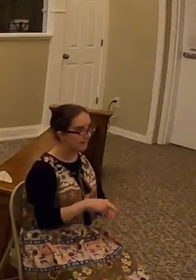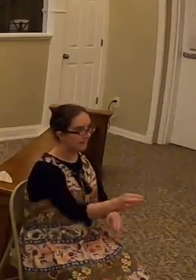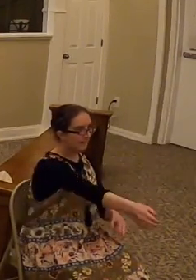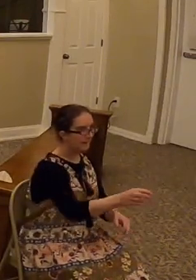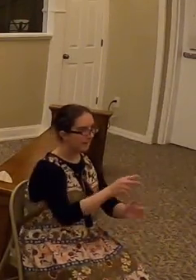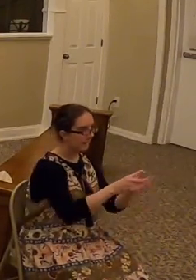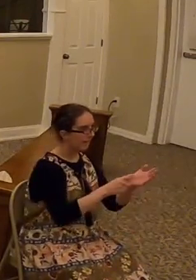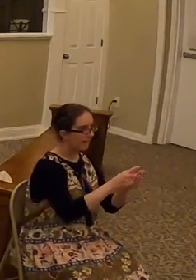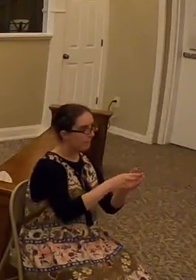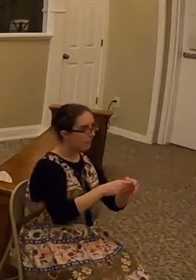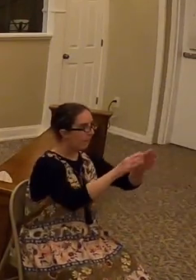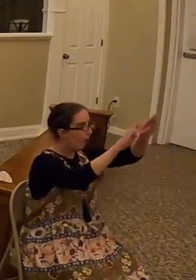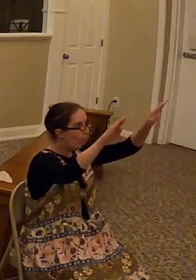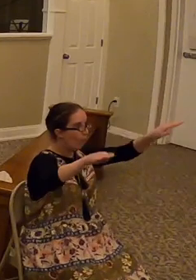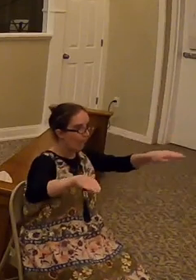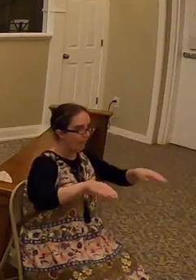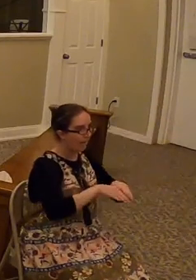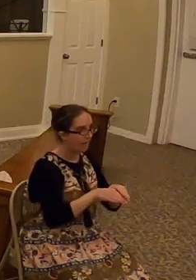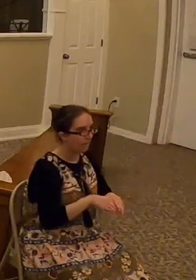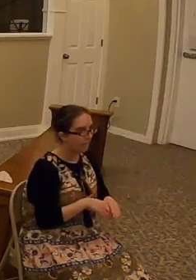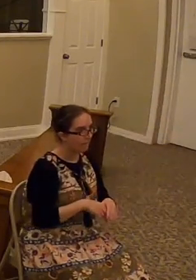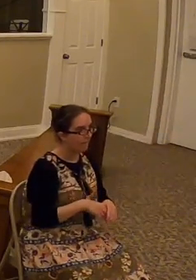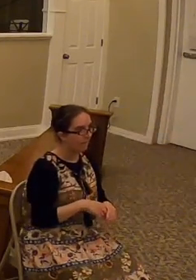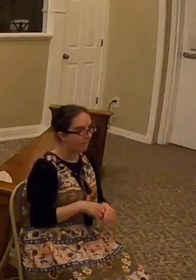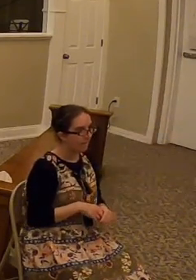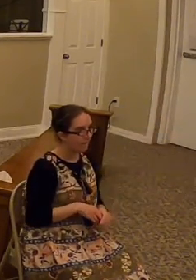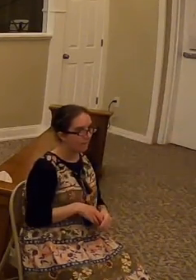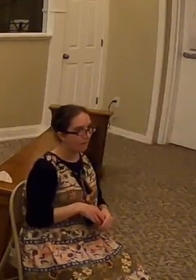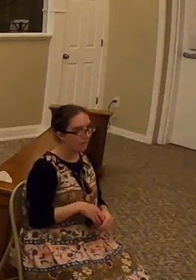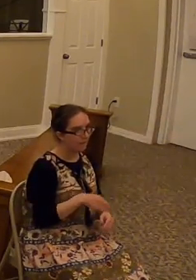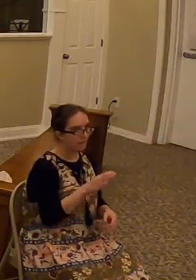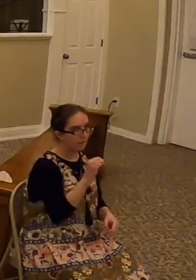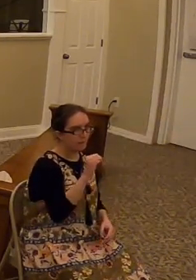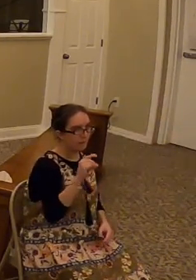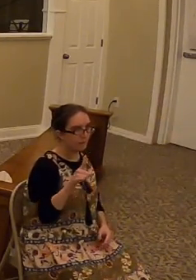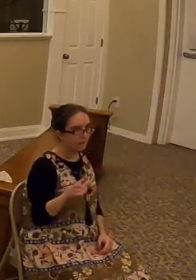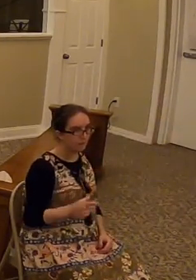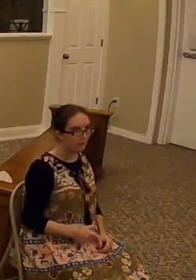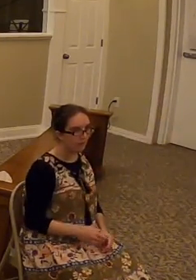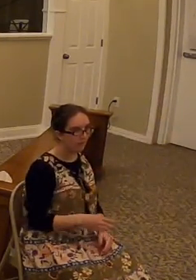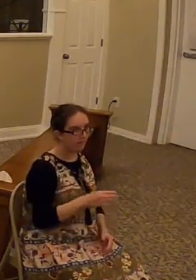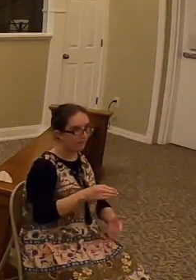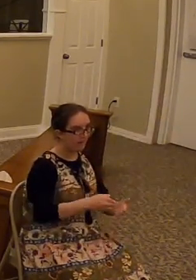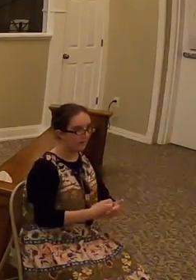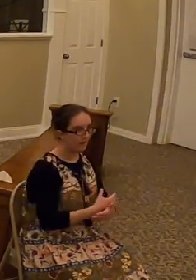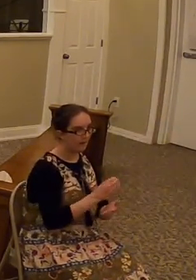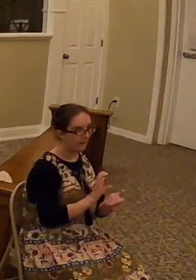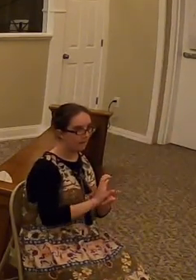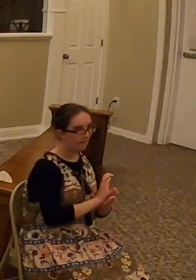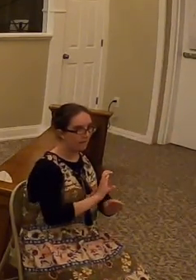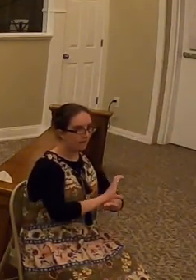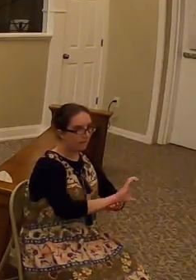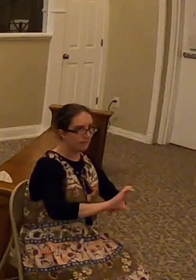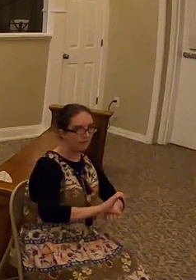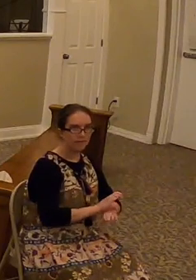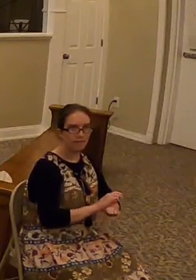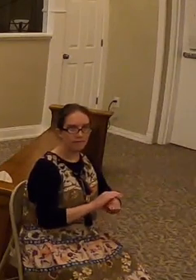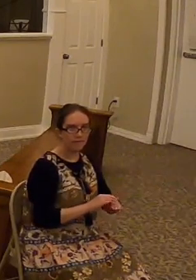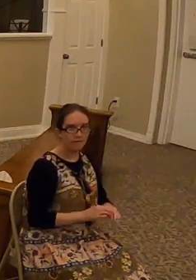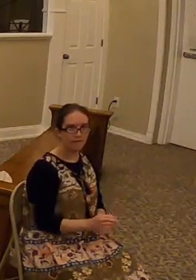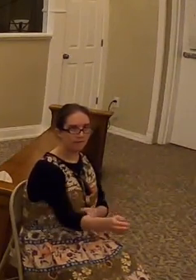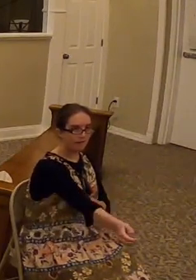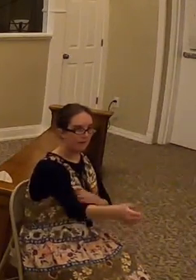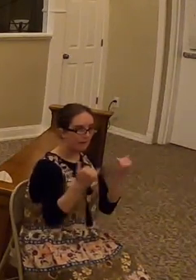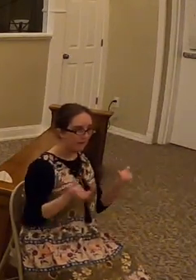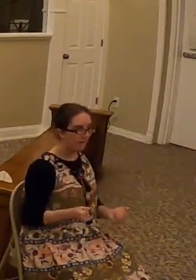that pie up on the window there, the windowsill there, to cool. Or maybe they got a brand new cake out of the oven. They're set up on that windowsill,